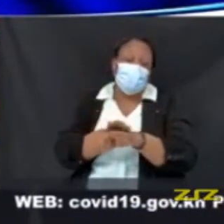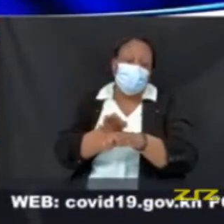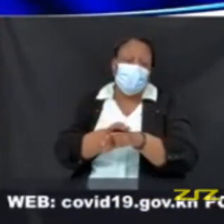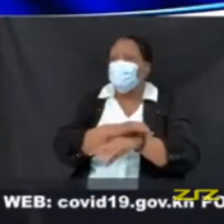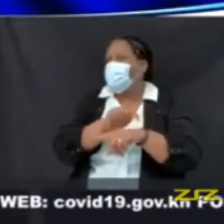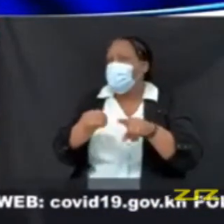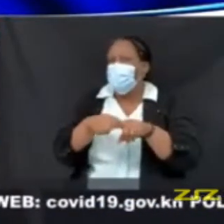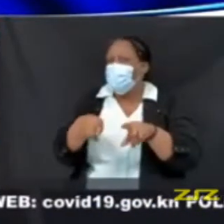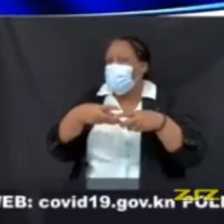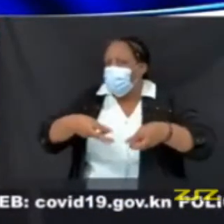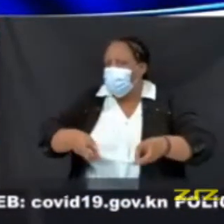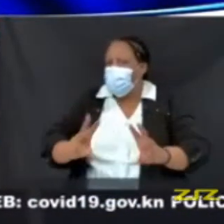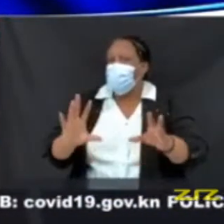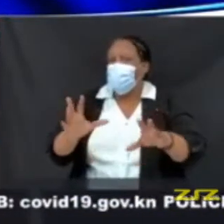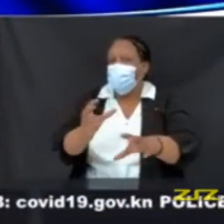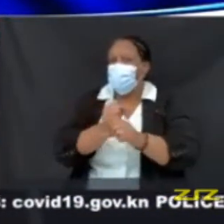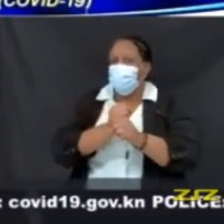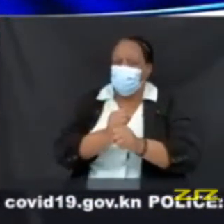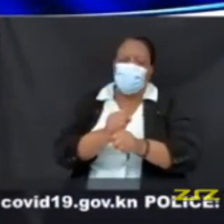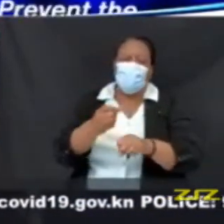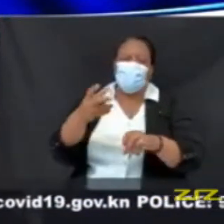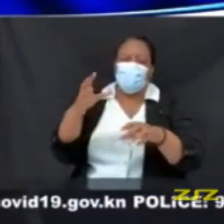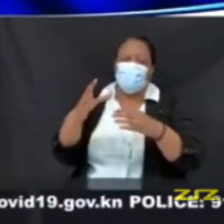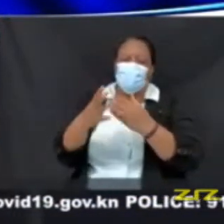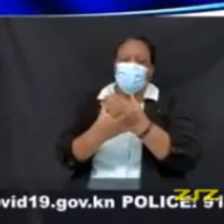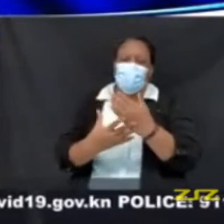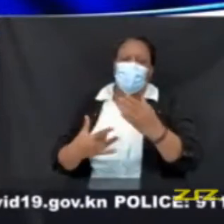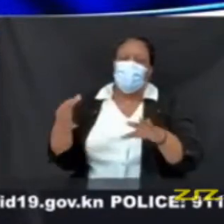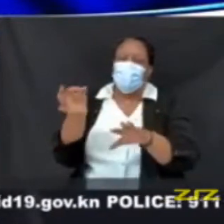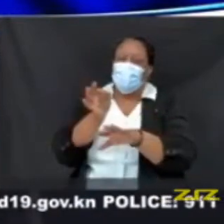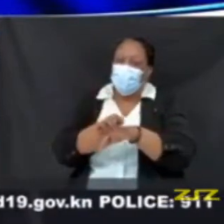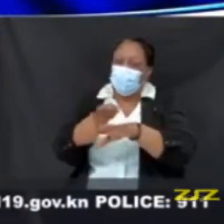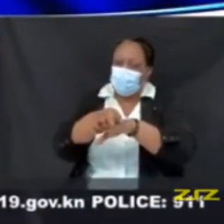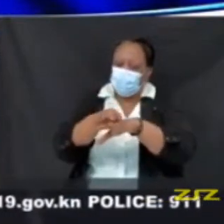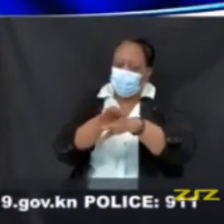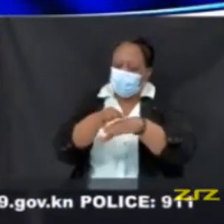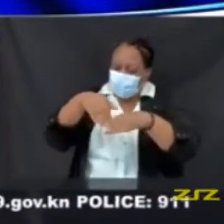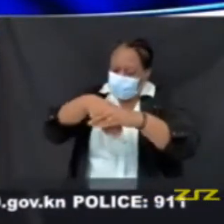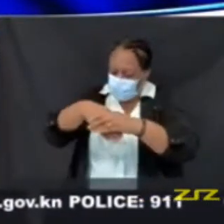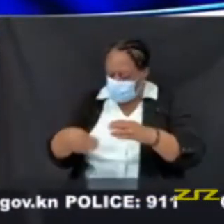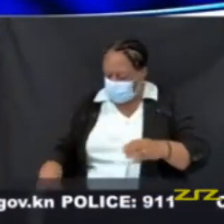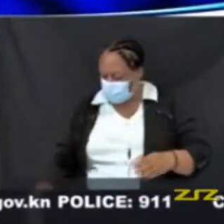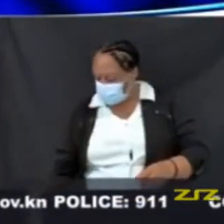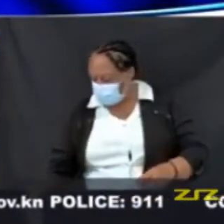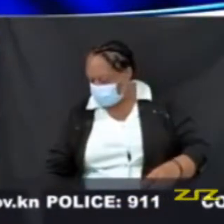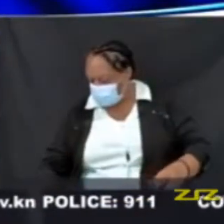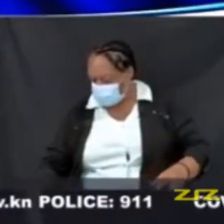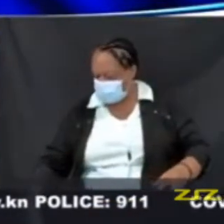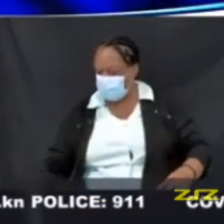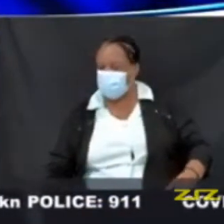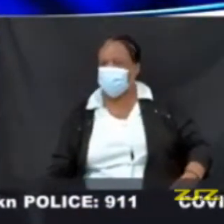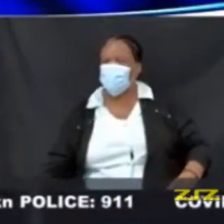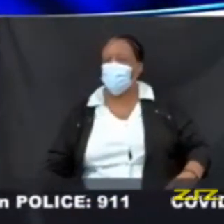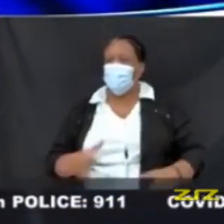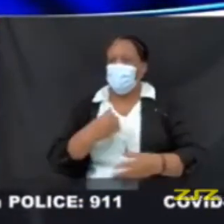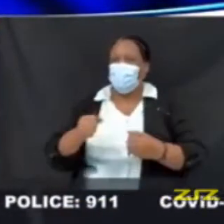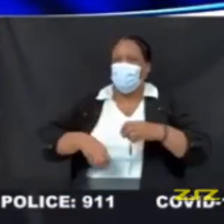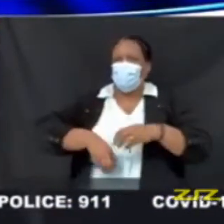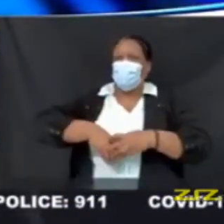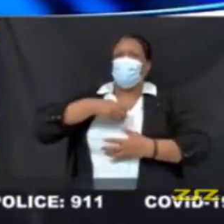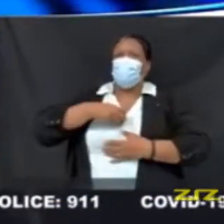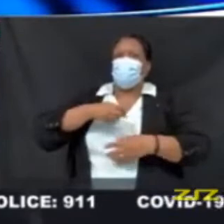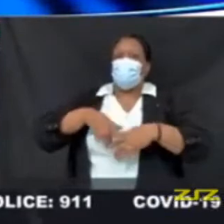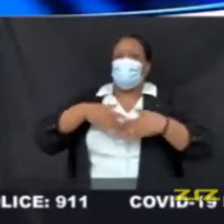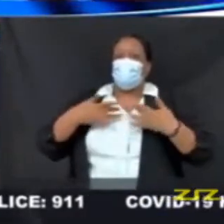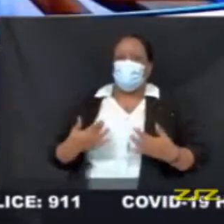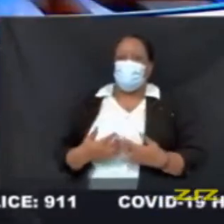continue our vaccination program, there are going to be people who will continue to get diseases that they got before COVID-19